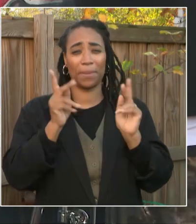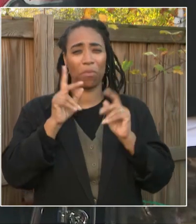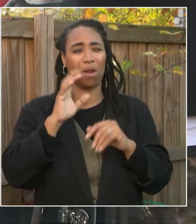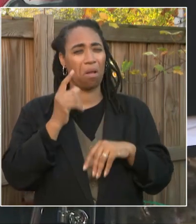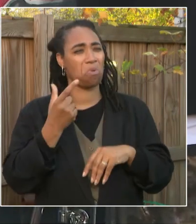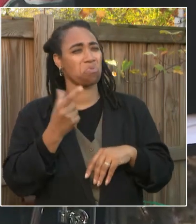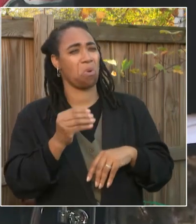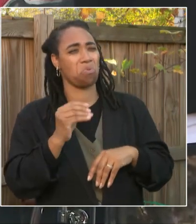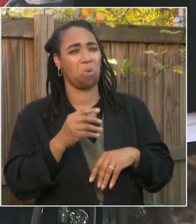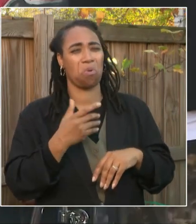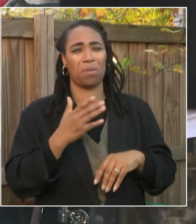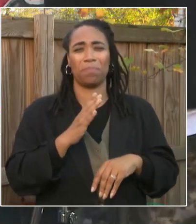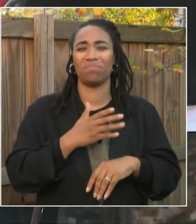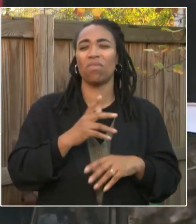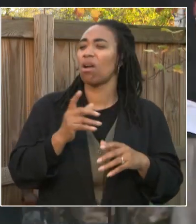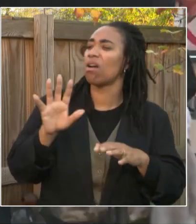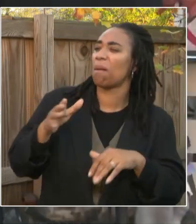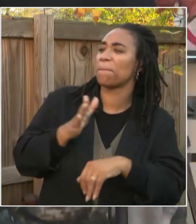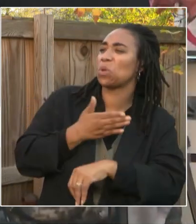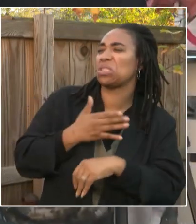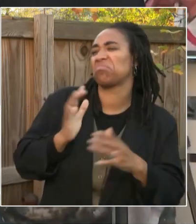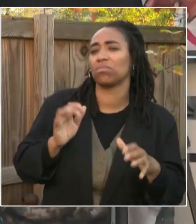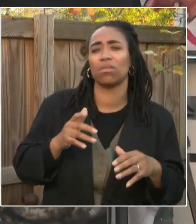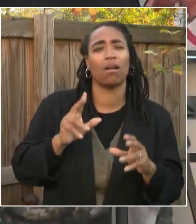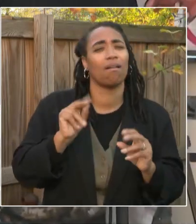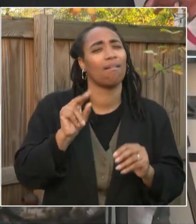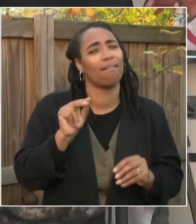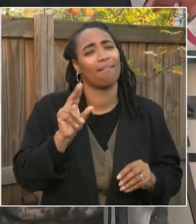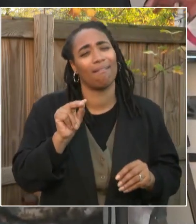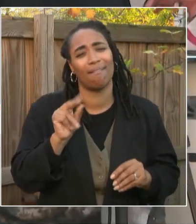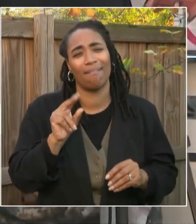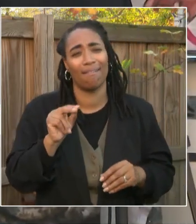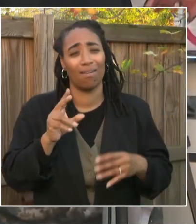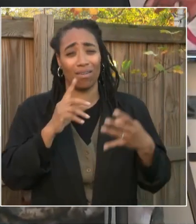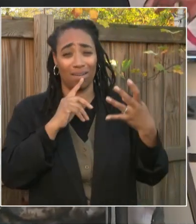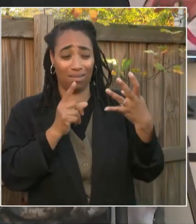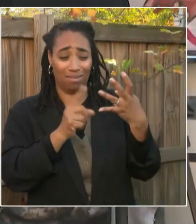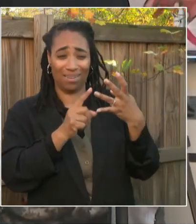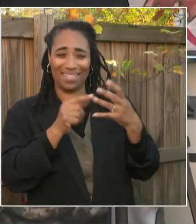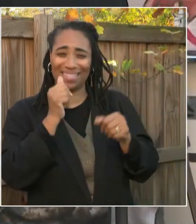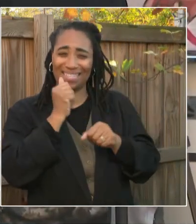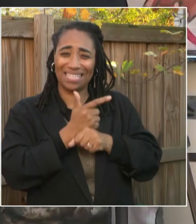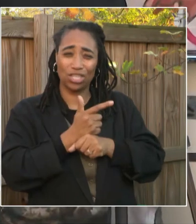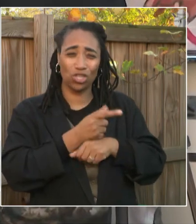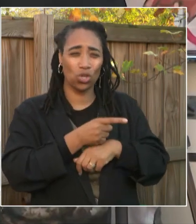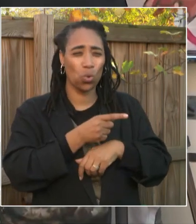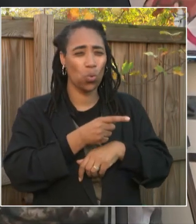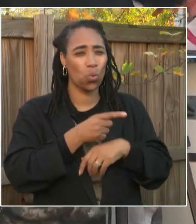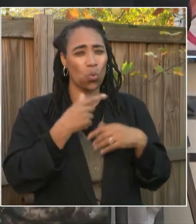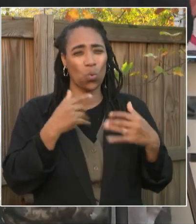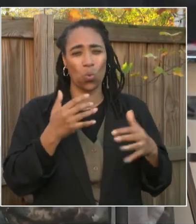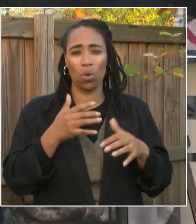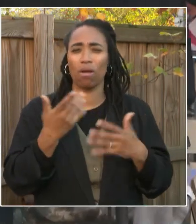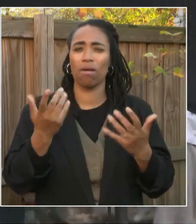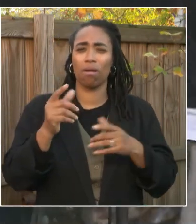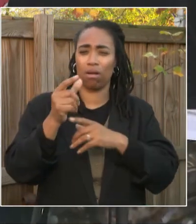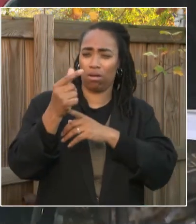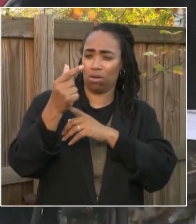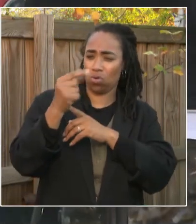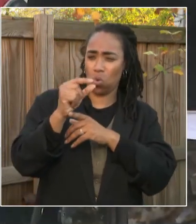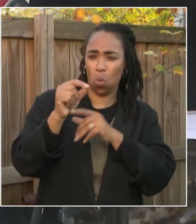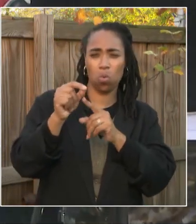I'm grateful that this sister helped us to understand it as a culture. That she's helped us to understand go-go culture and all that it is, and understand